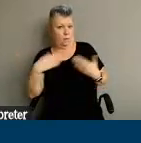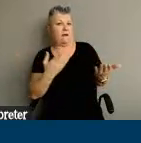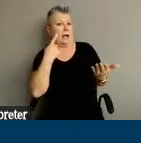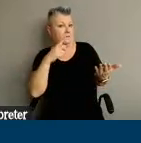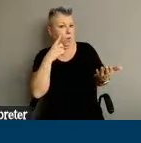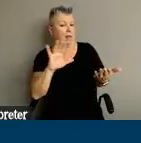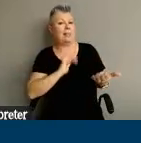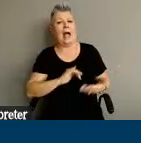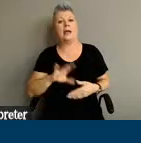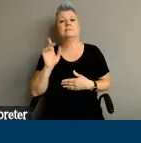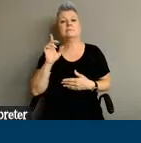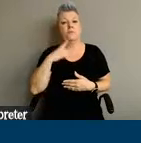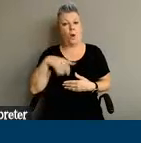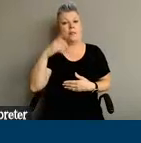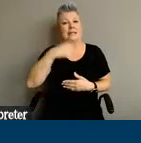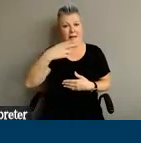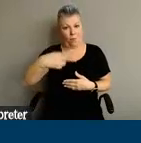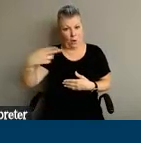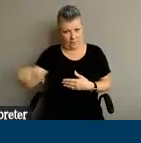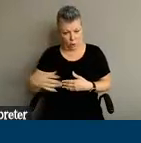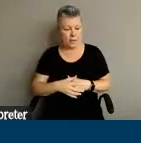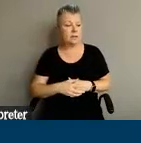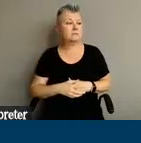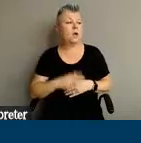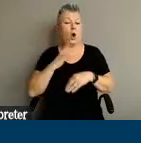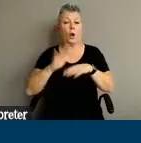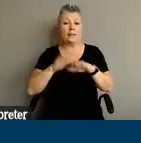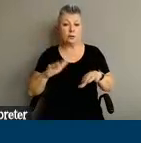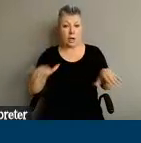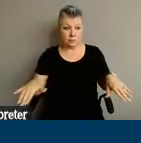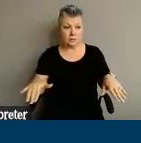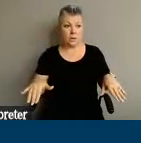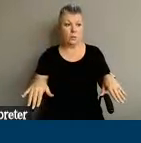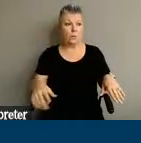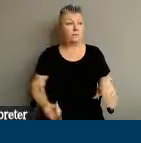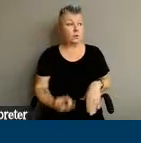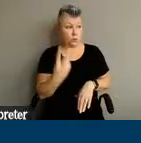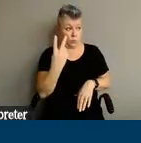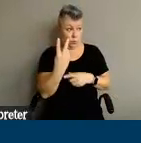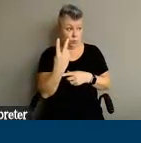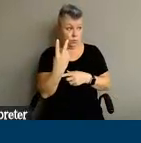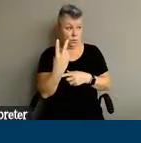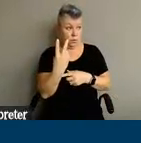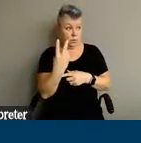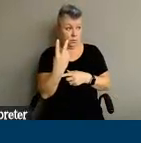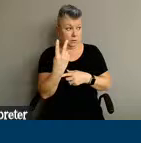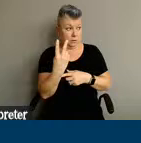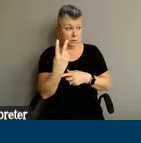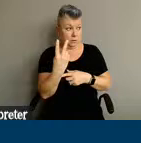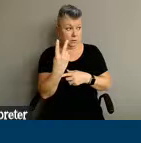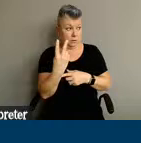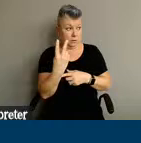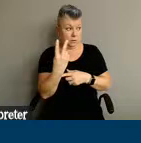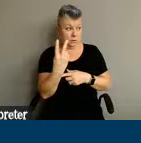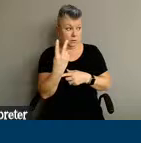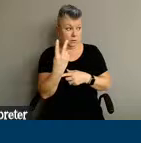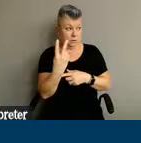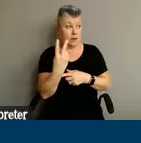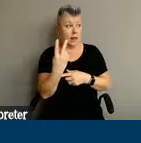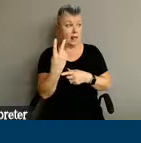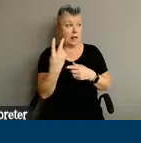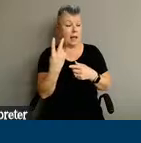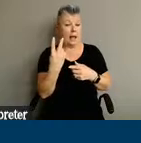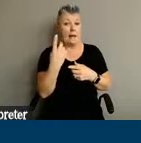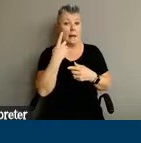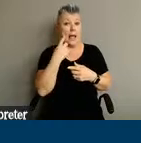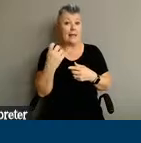They, in our early childhood department, we have 2 who are solely ours, and then sometimes the school age team will have to help them because they're trying to